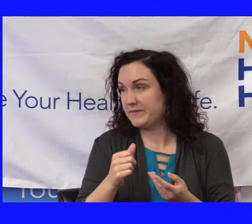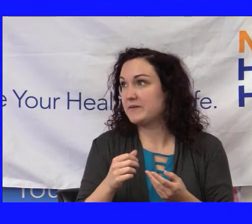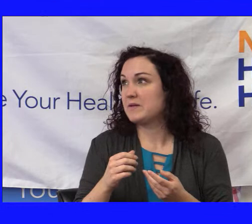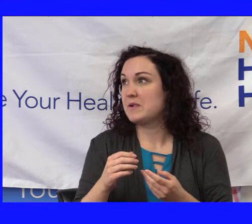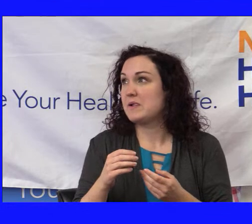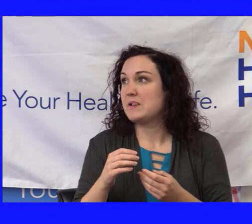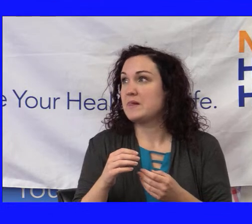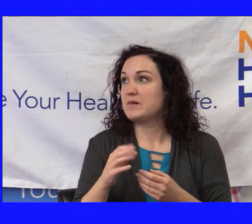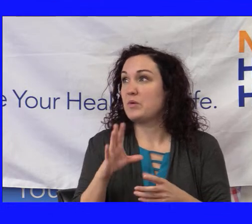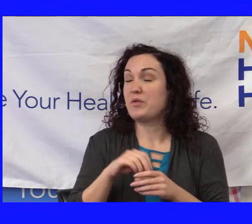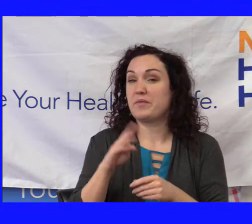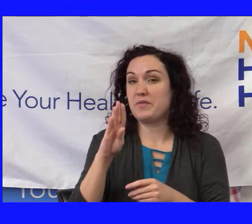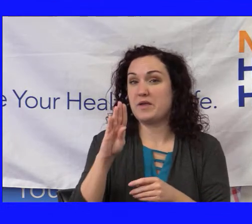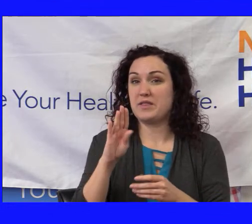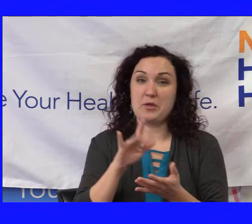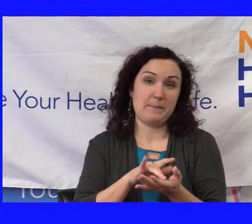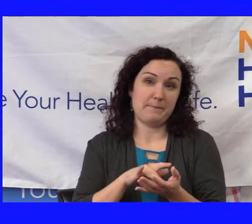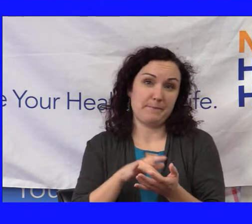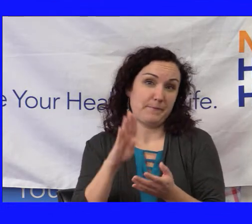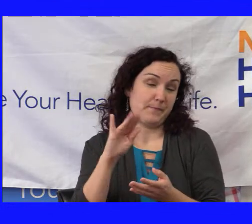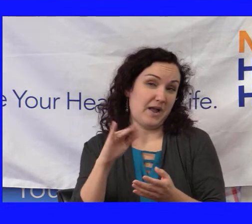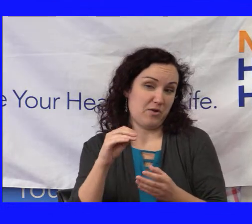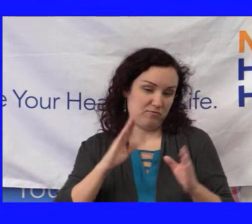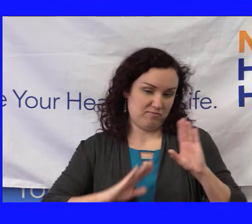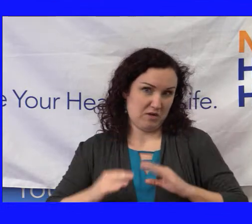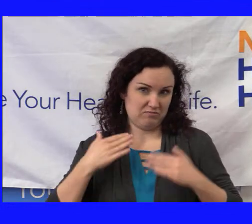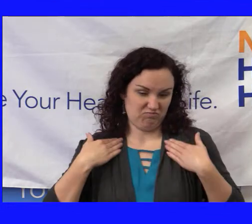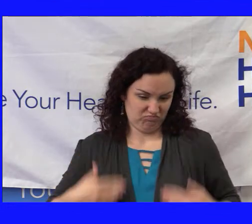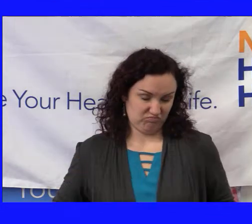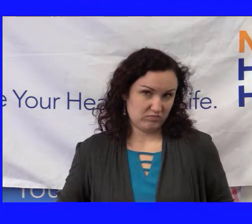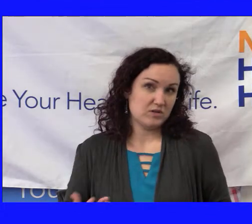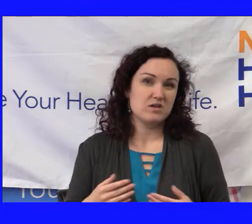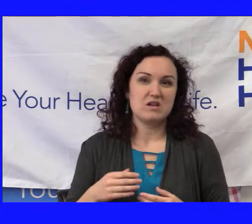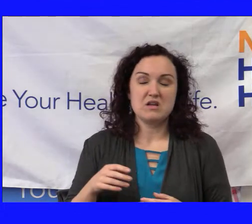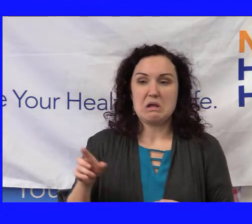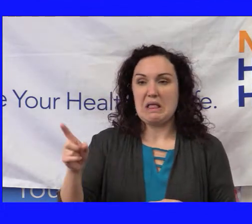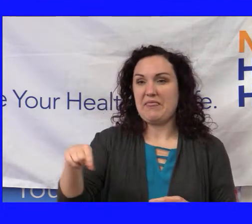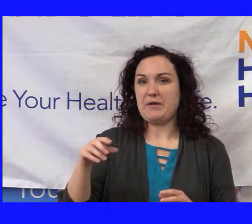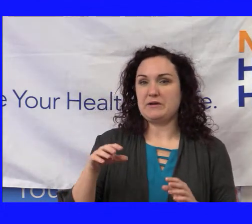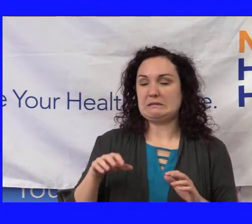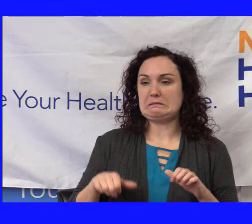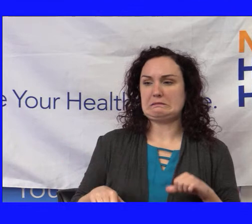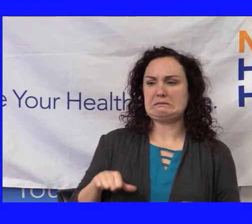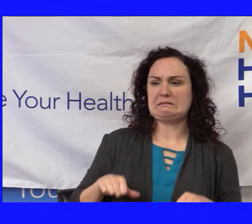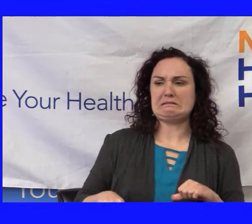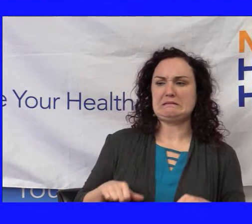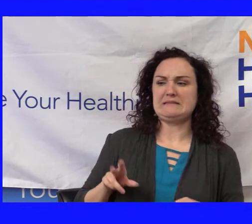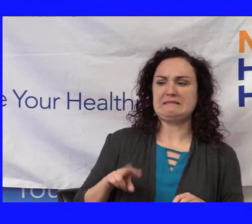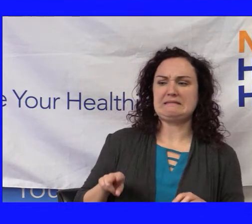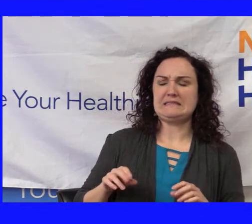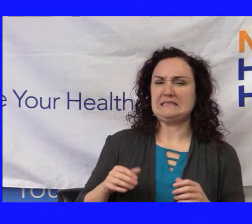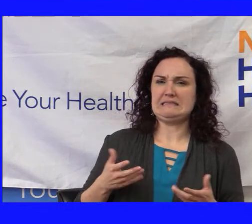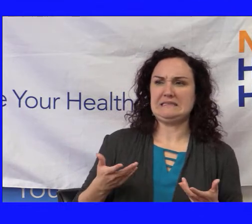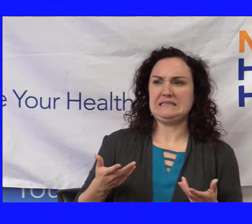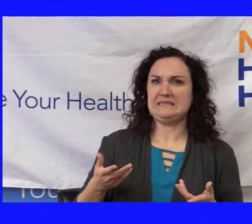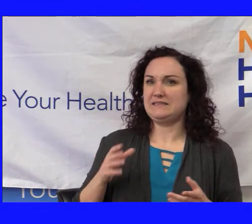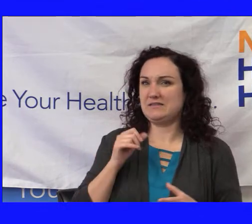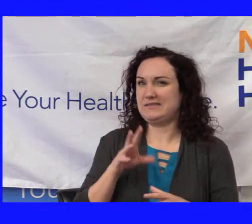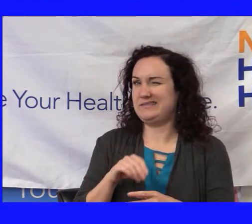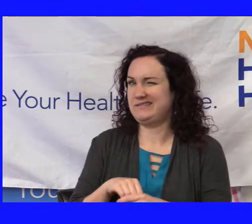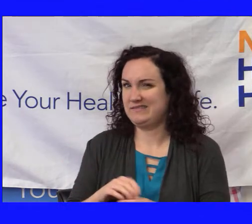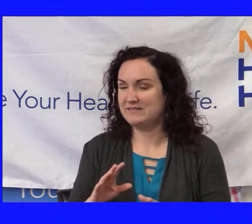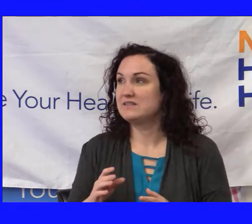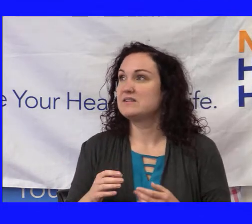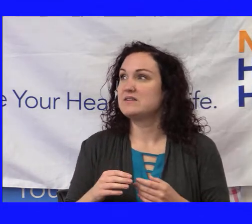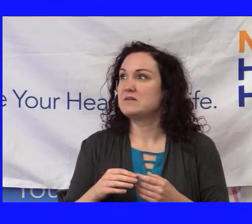biomedical equations. And at first, they were very hesitant to get to kind of scrapping this practice or even reevaluating the practice, given what a